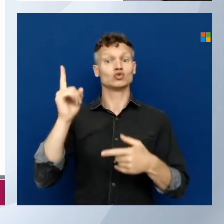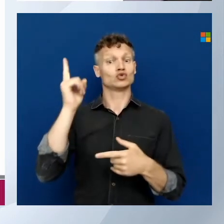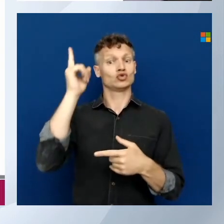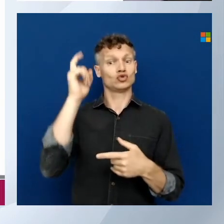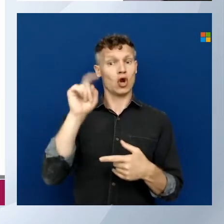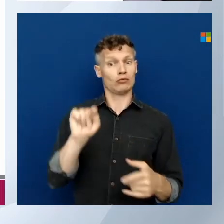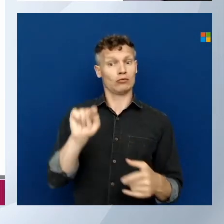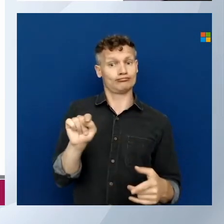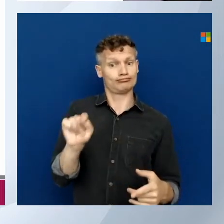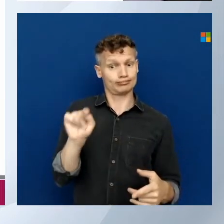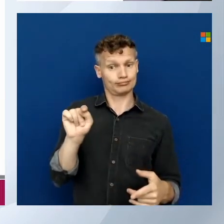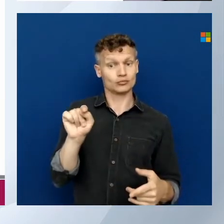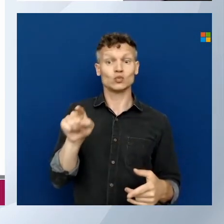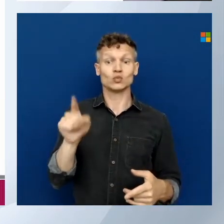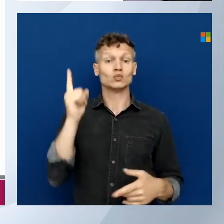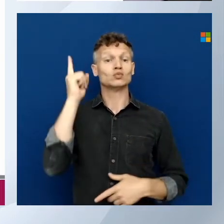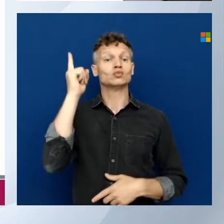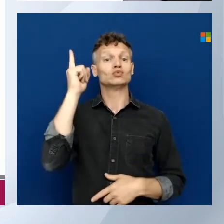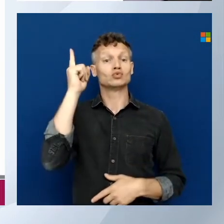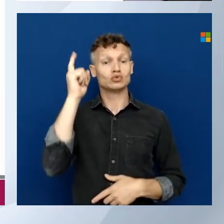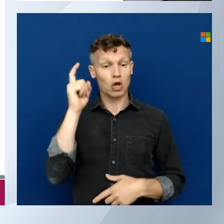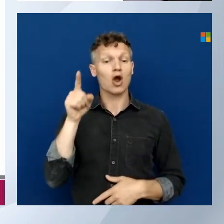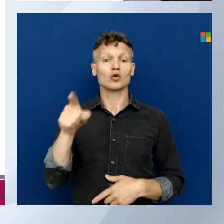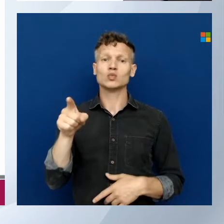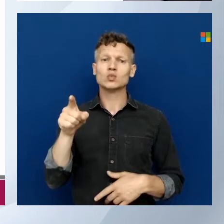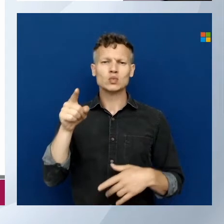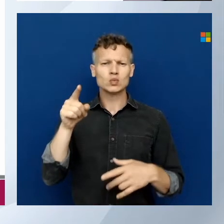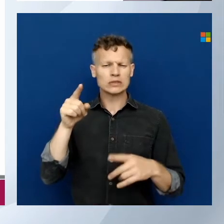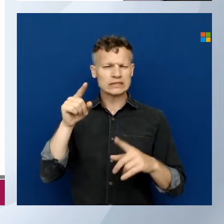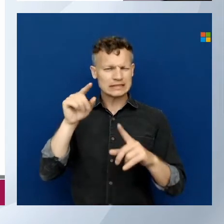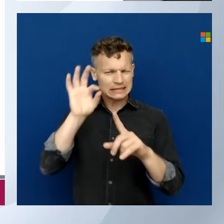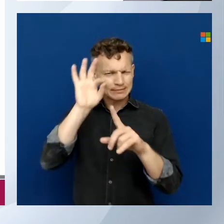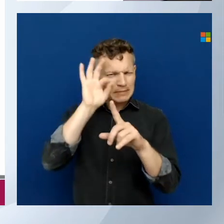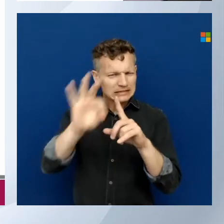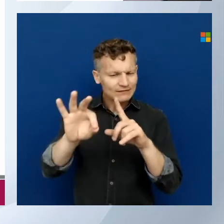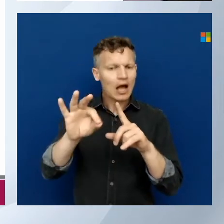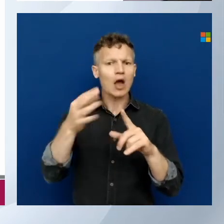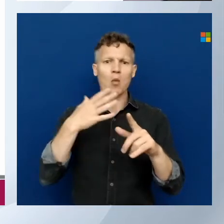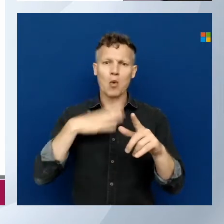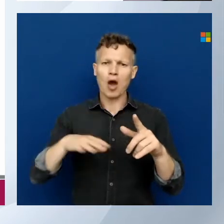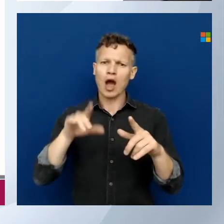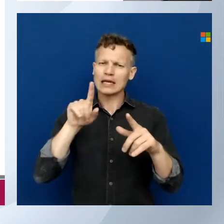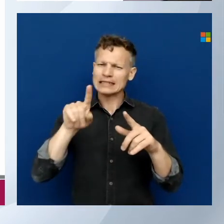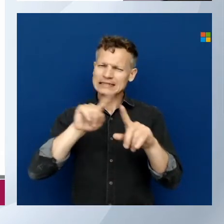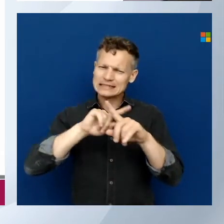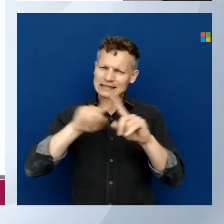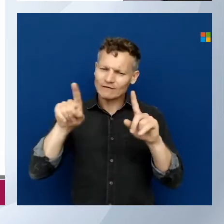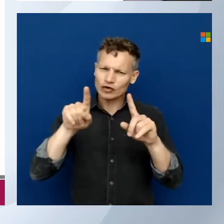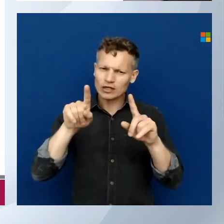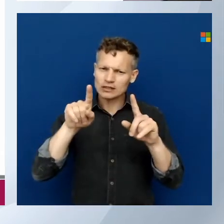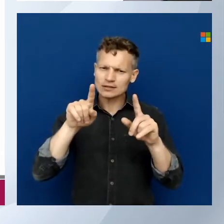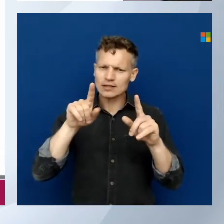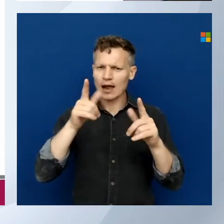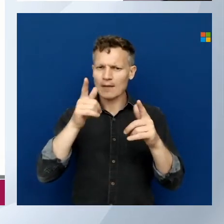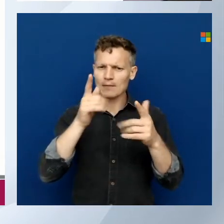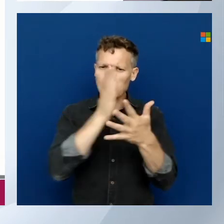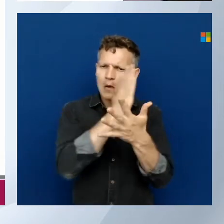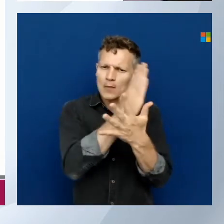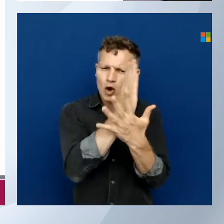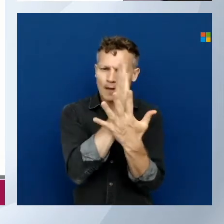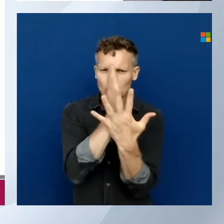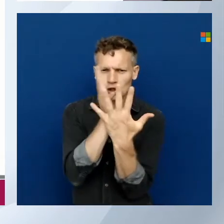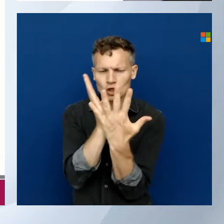probably, if you specify those, for parameters. And mind you, these are not, in my case, the ARM